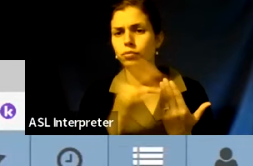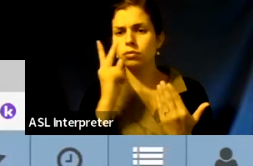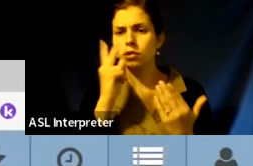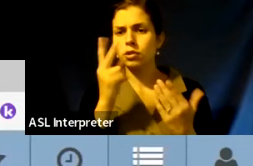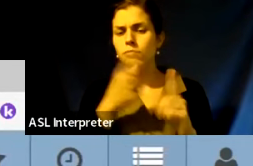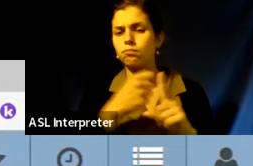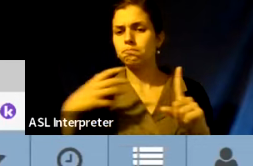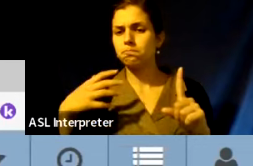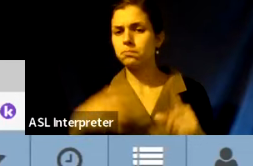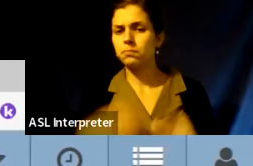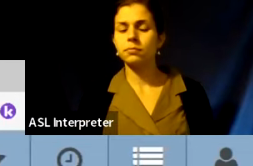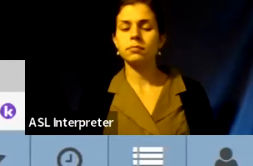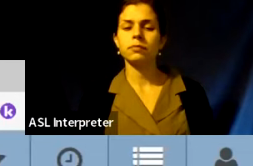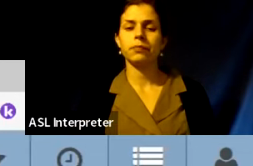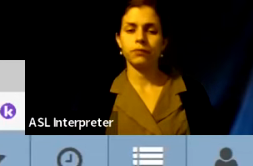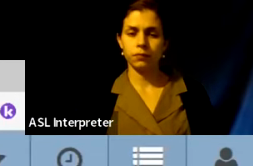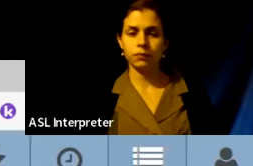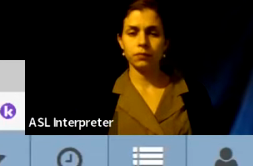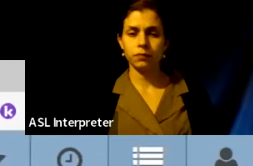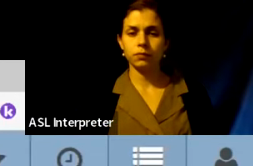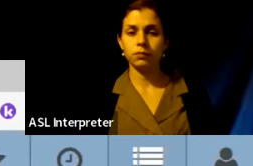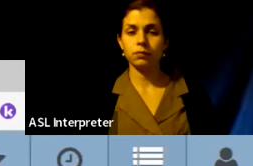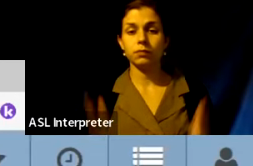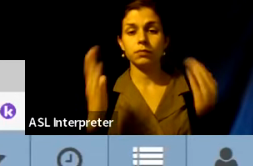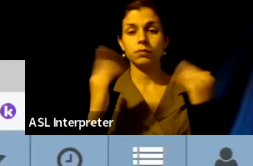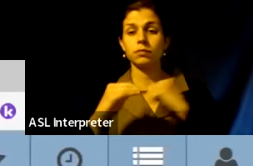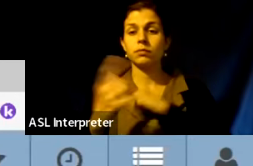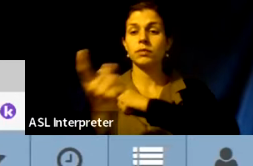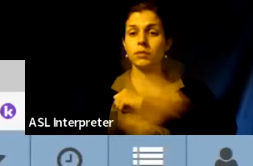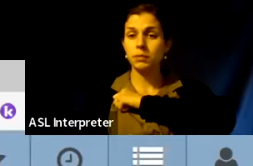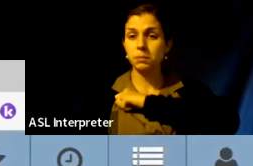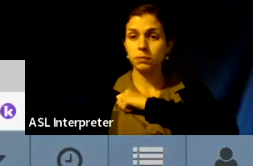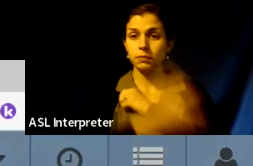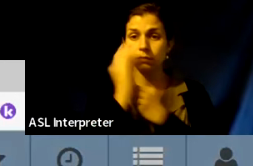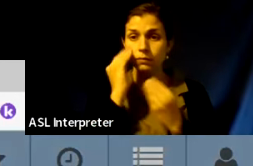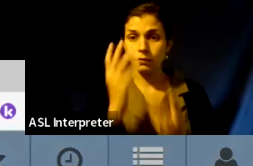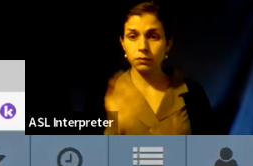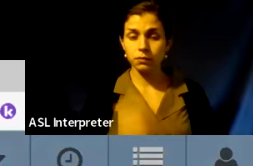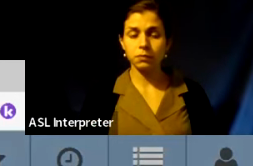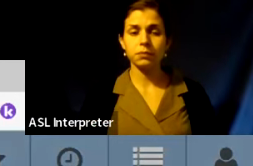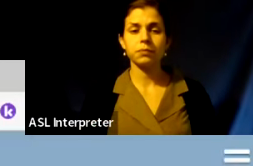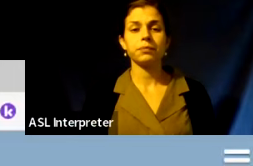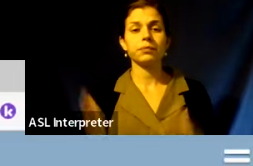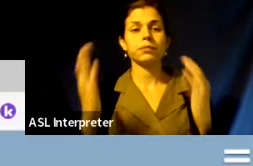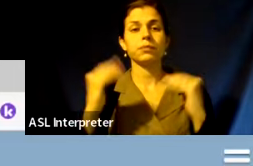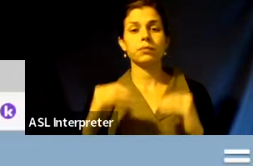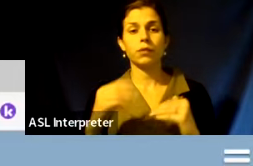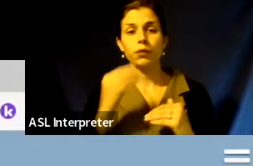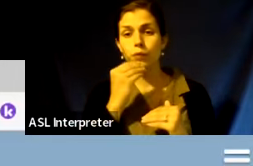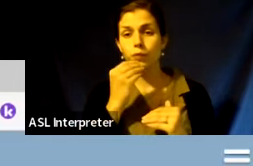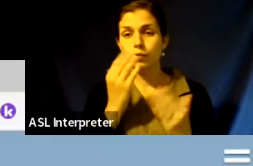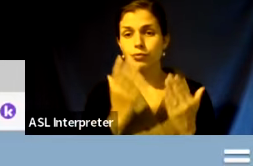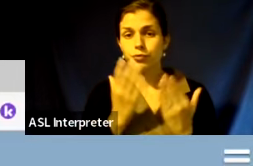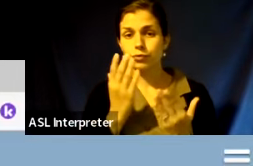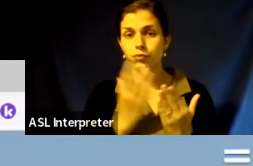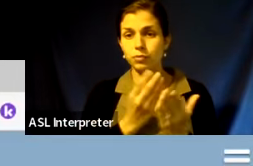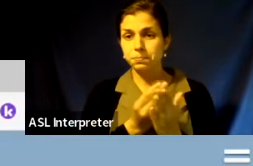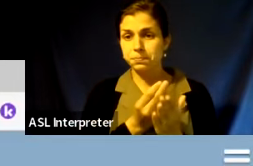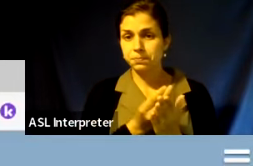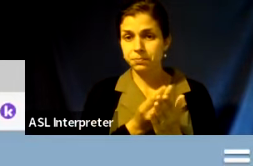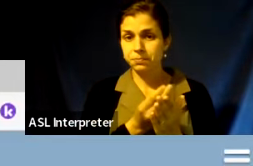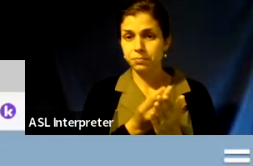You can also see discipline information in the mobile app. You can see food service balances in the